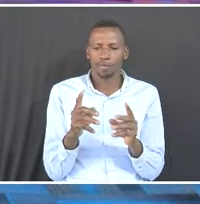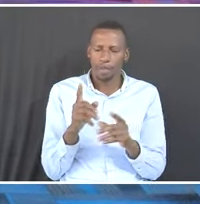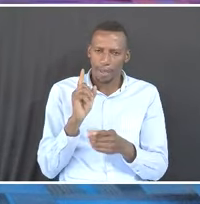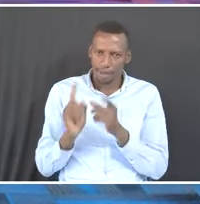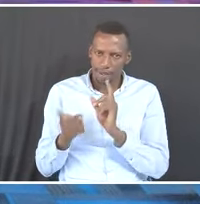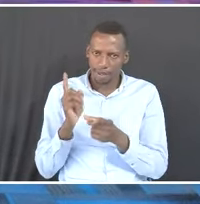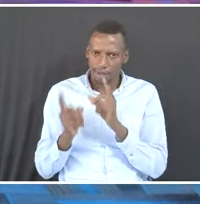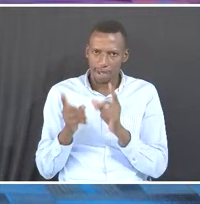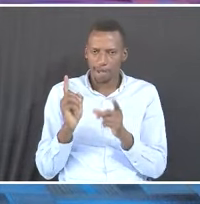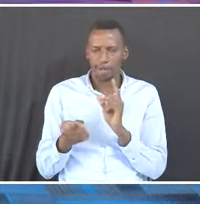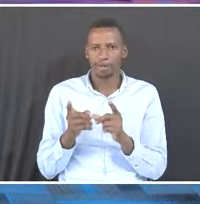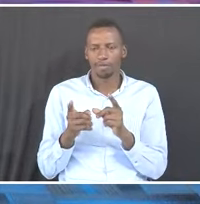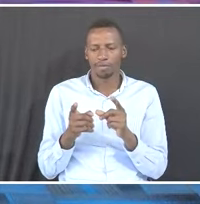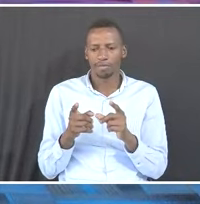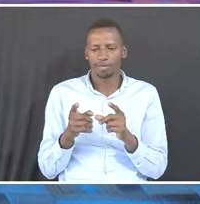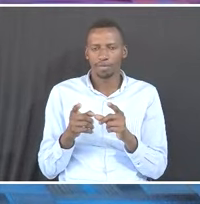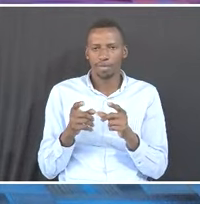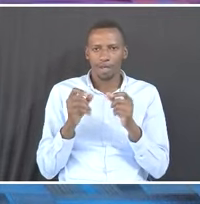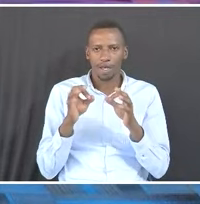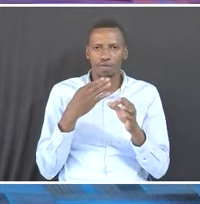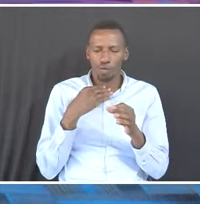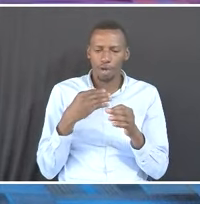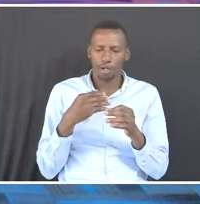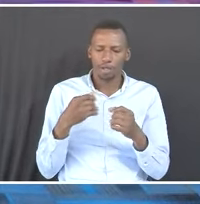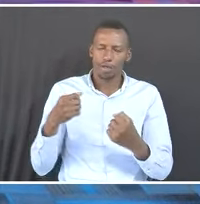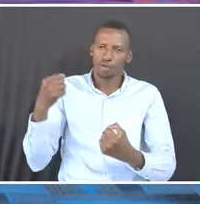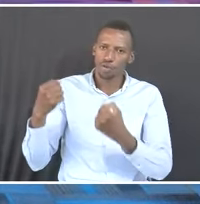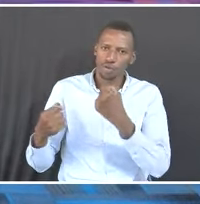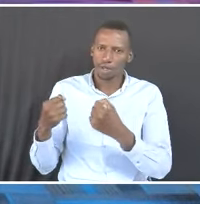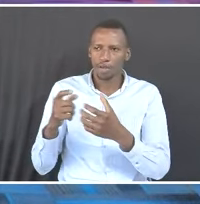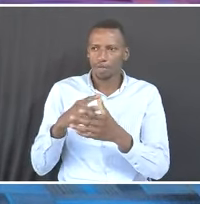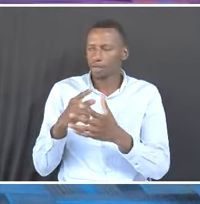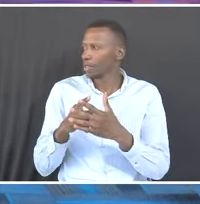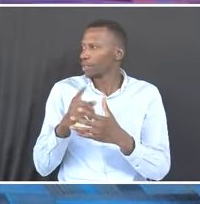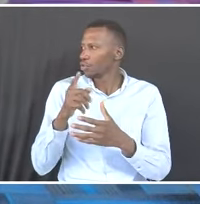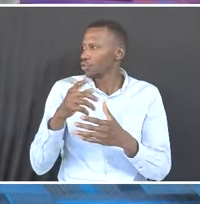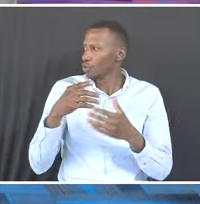the mountain. If you want to drive it there, you will be lost.